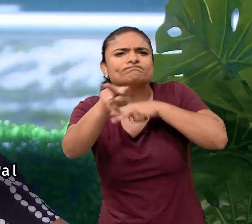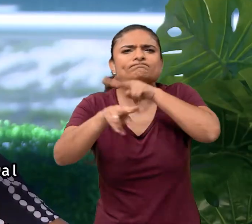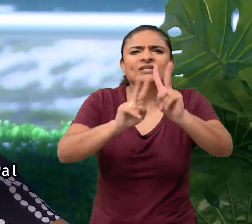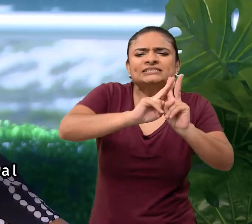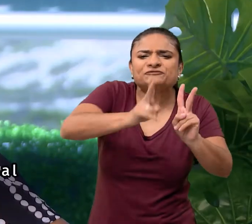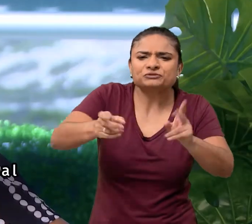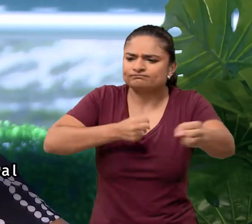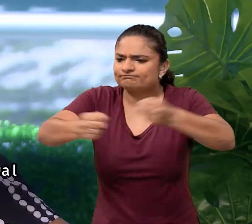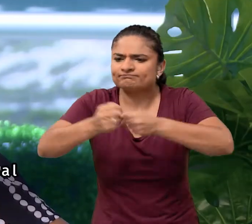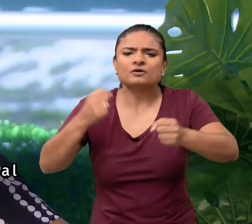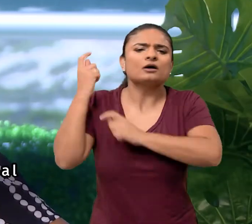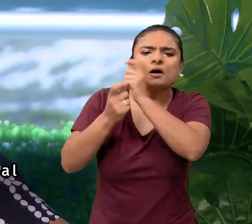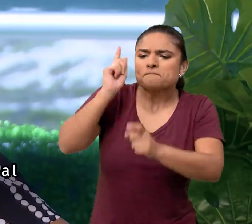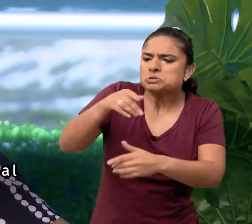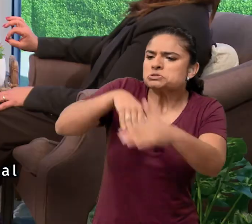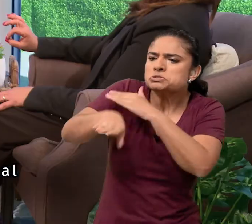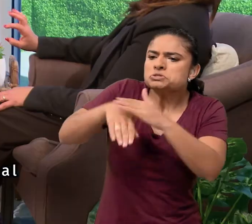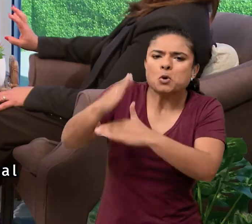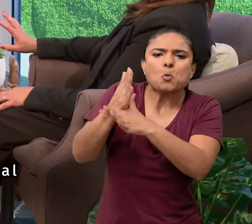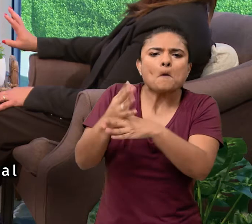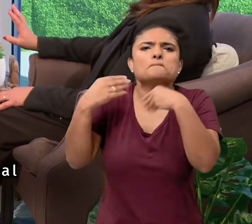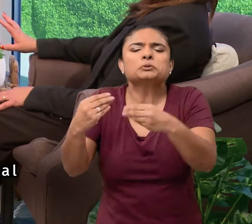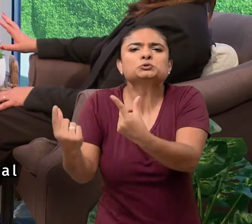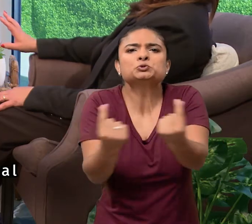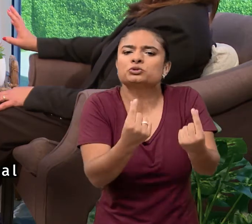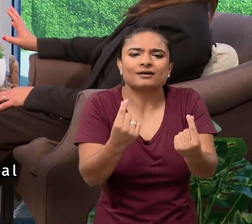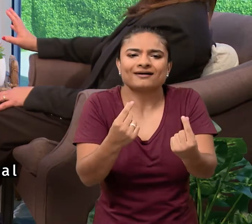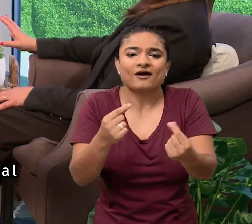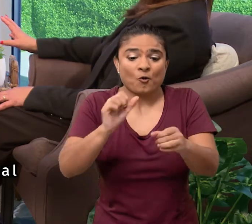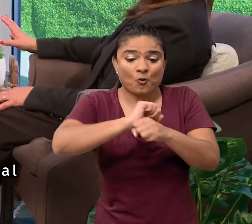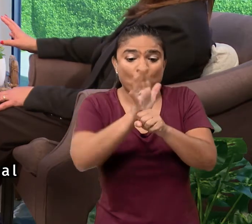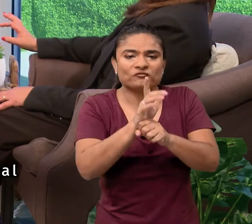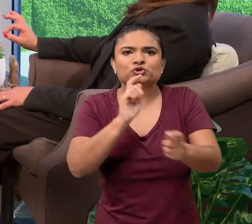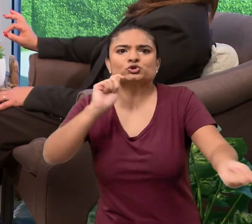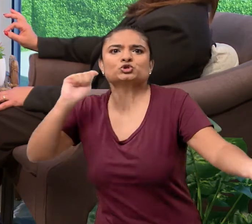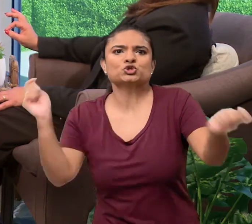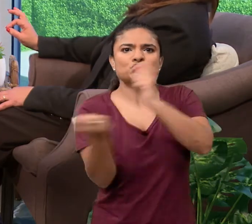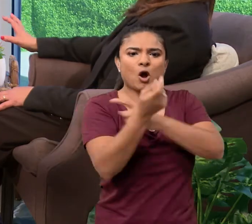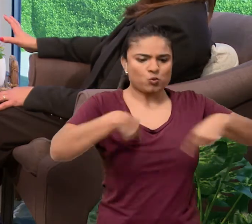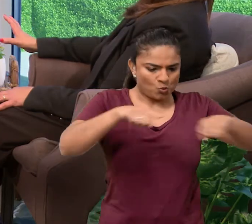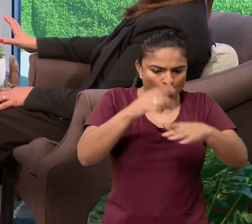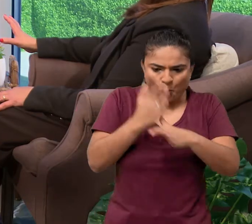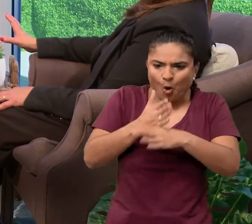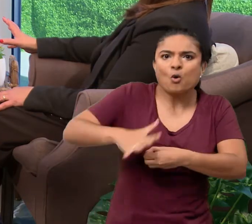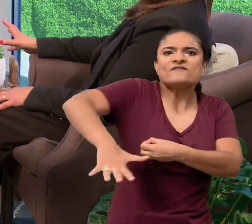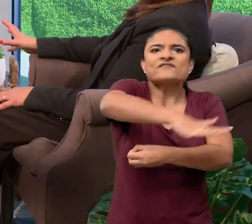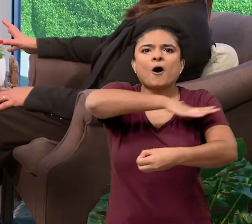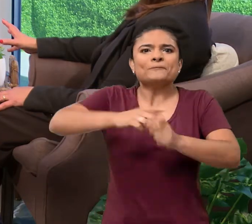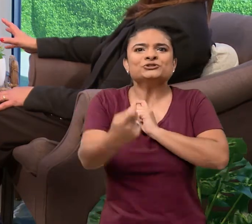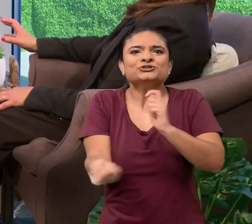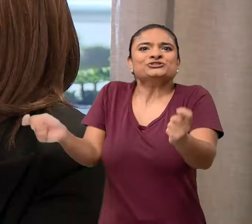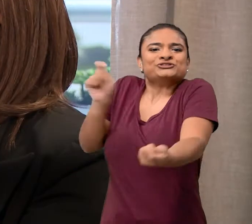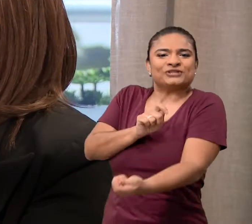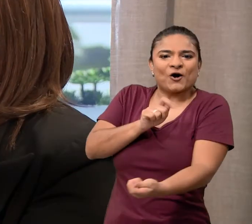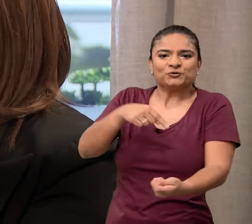We have to look beyond the traditional methods of how we do business, how we structure our working